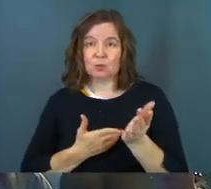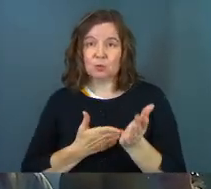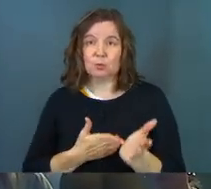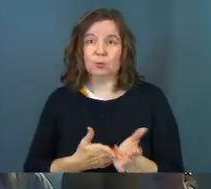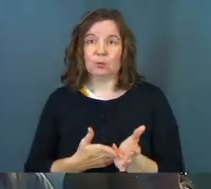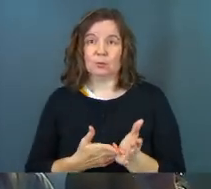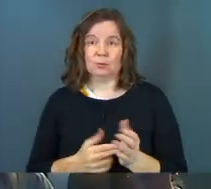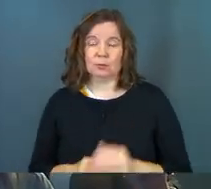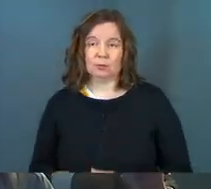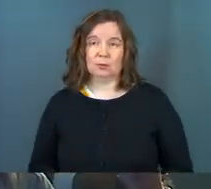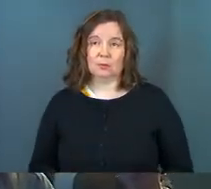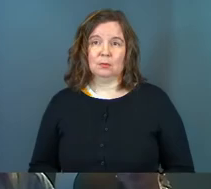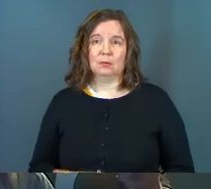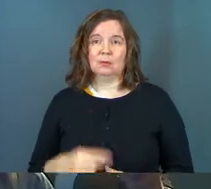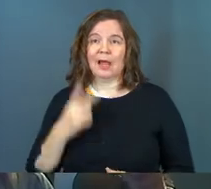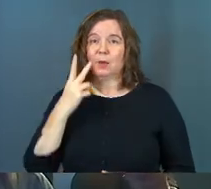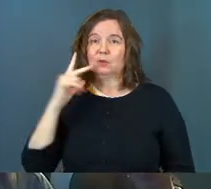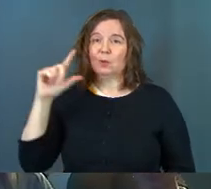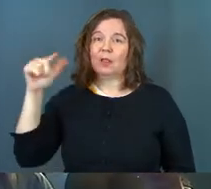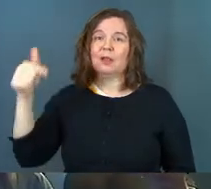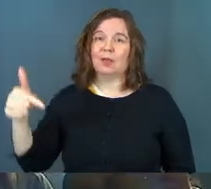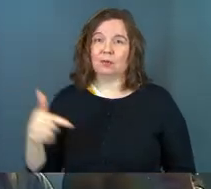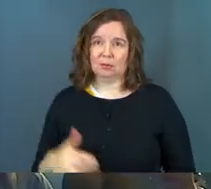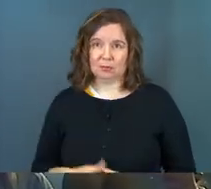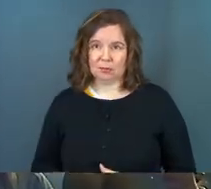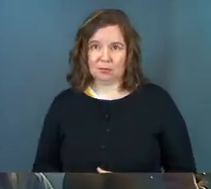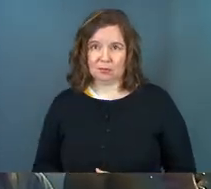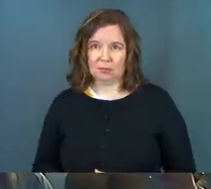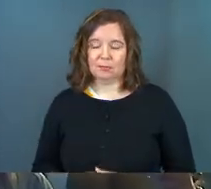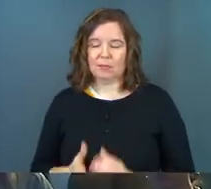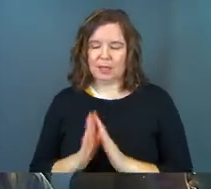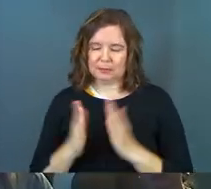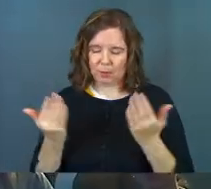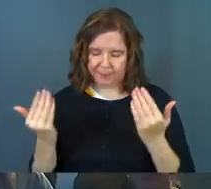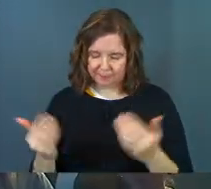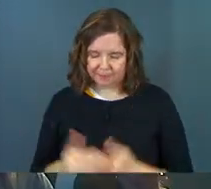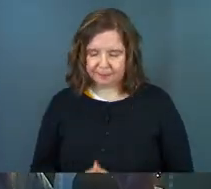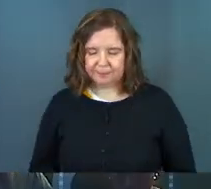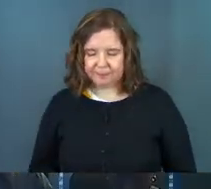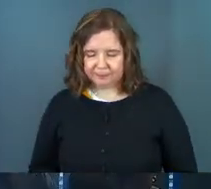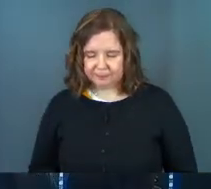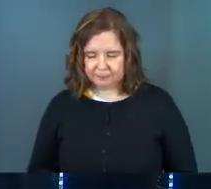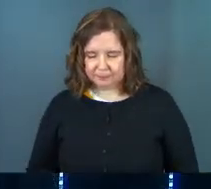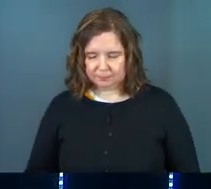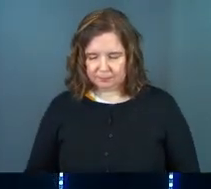truth. Let's see you later. Let's pray.